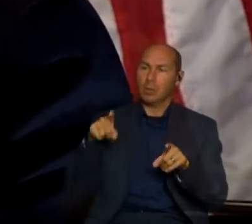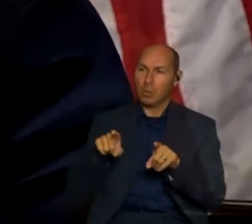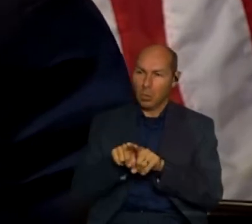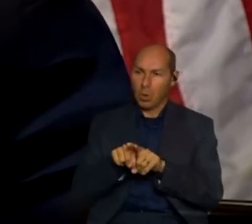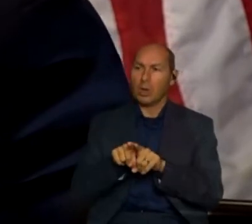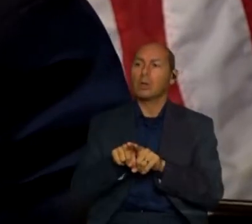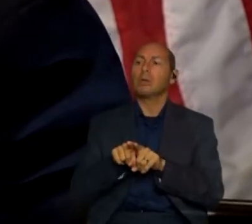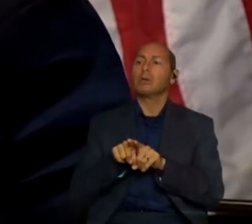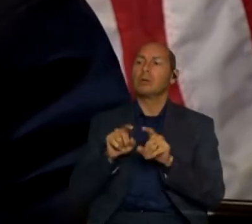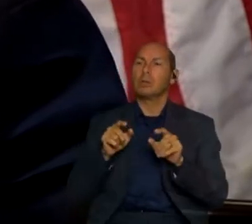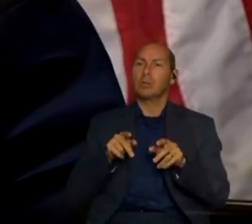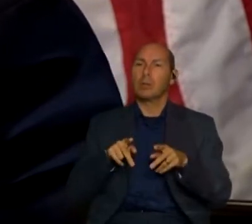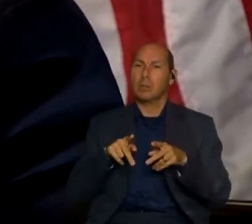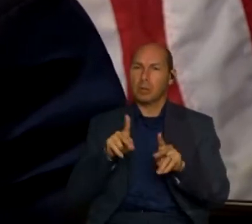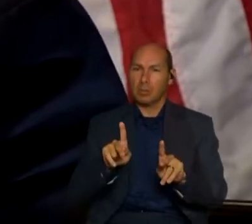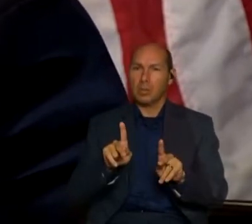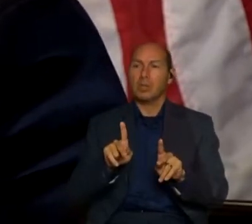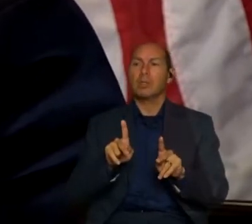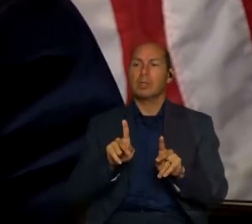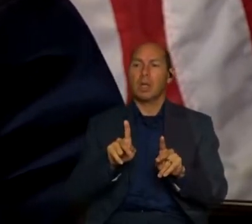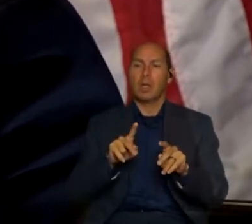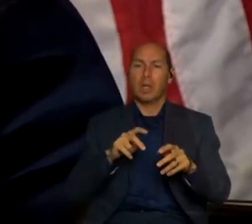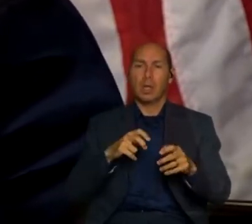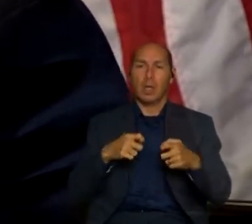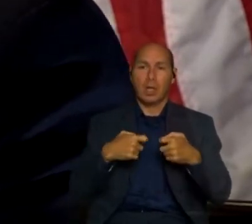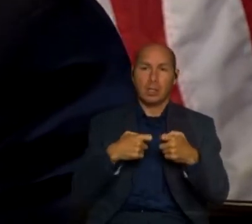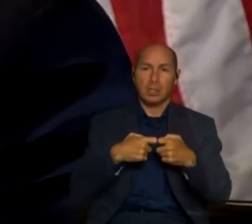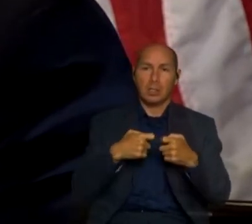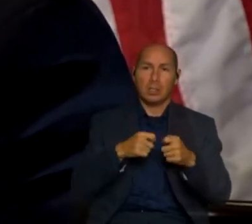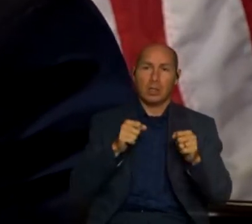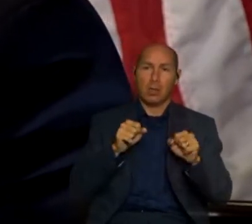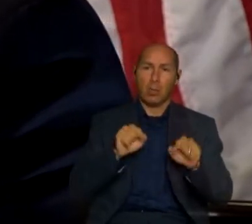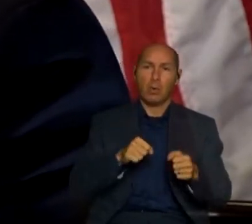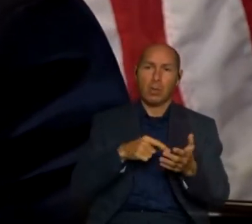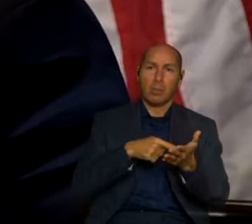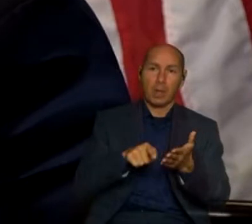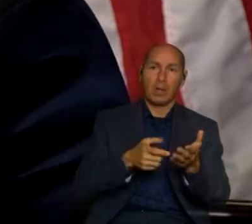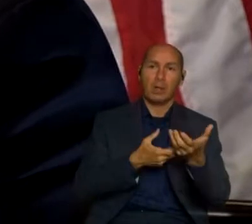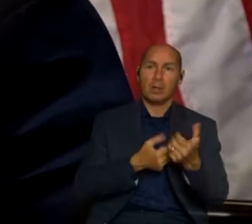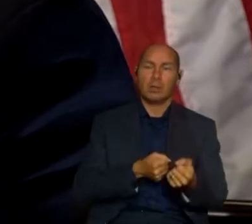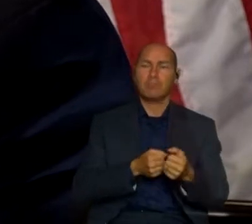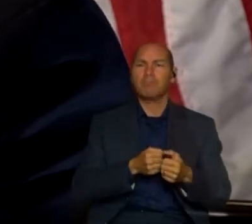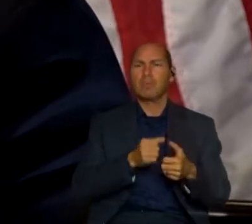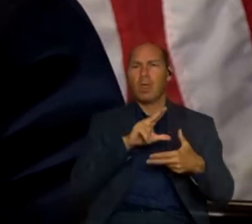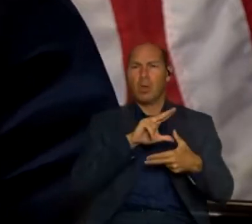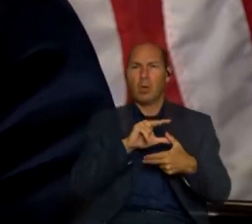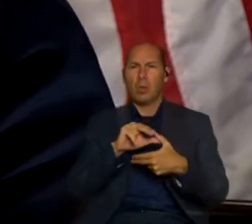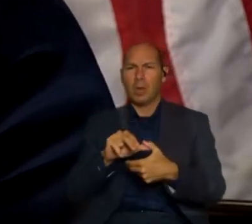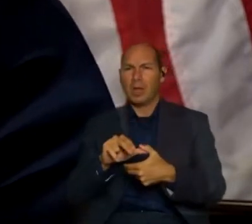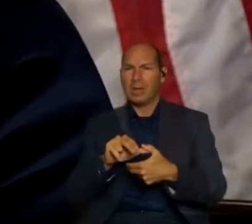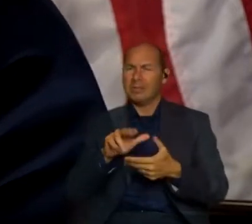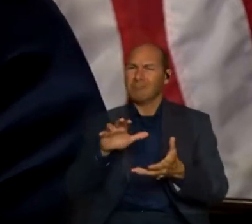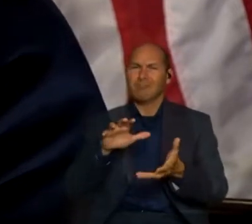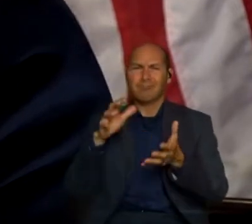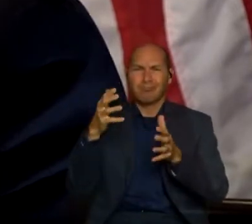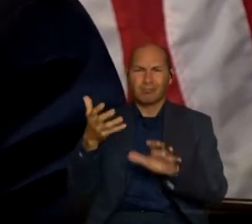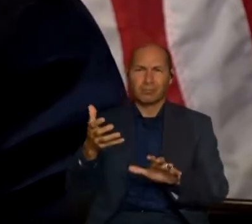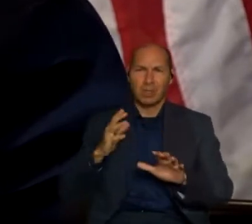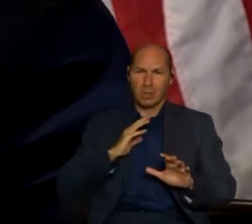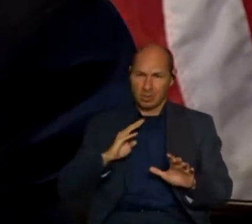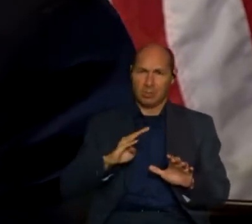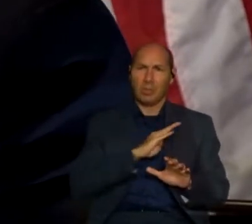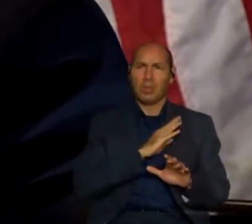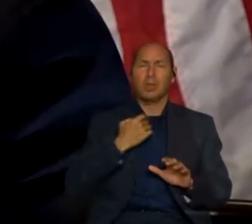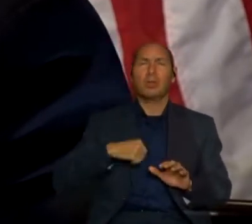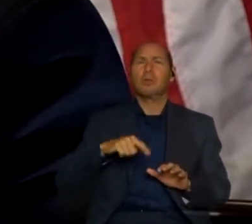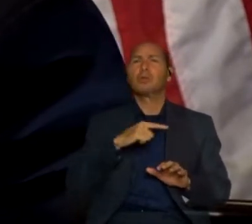affordable, reliable electricity. Hurricane Fiona was devastating, and the Oversight Board did everything we